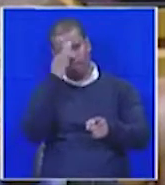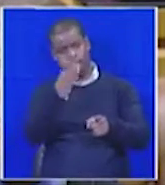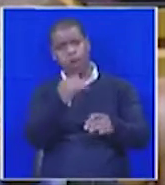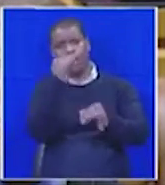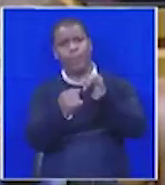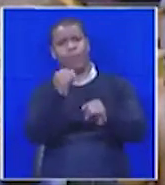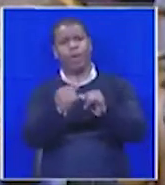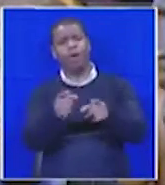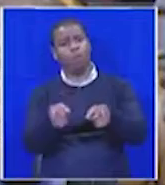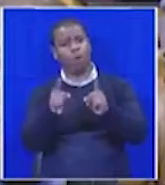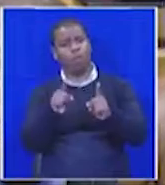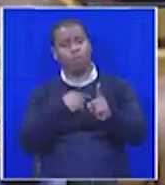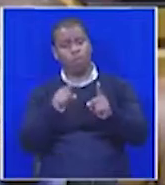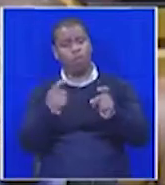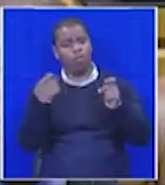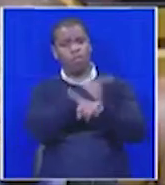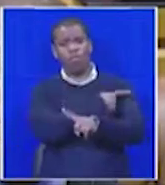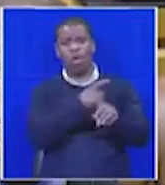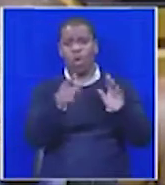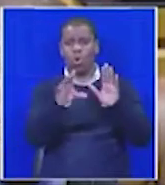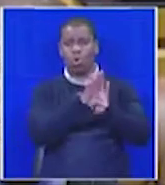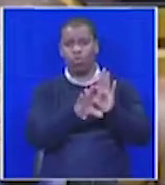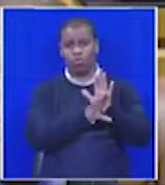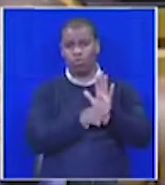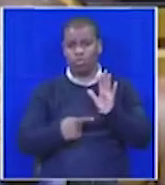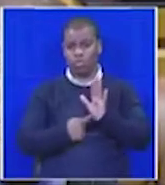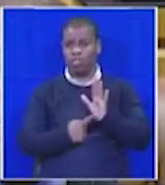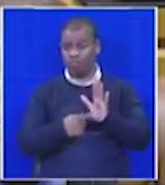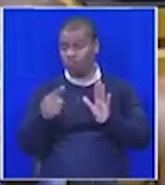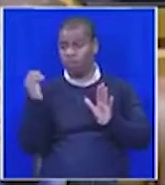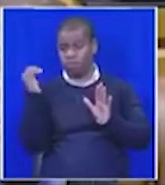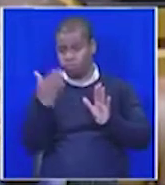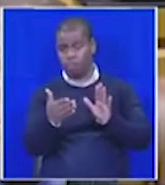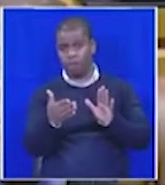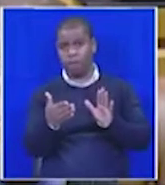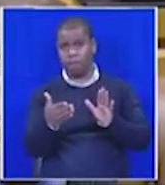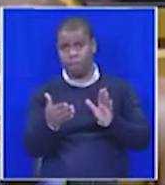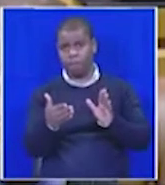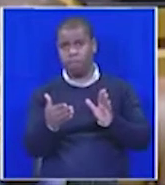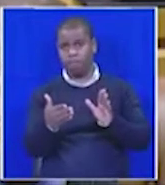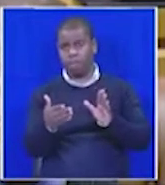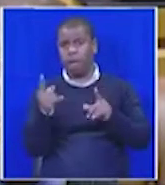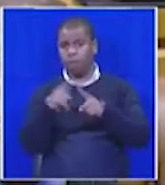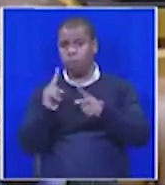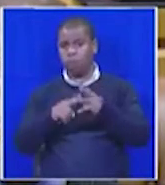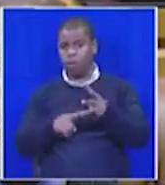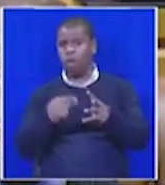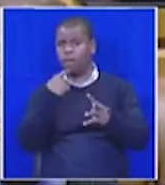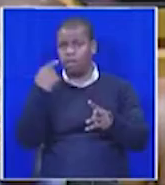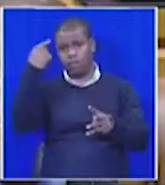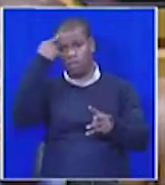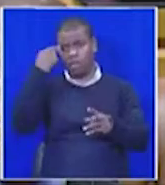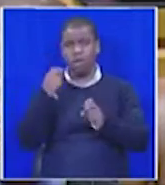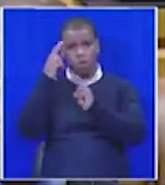ethos of our Constitution. Given those charges that are being made and allegations, I think the